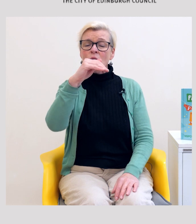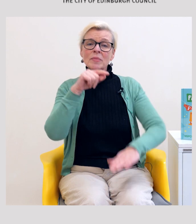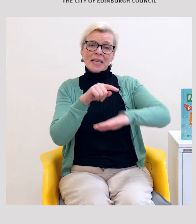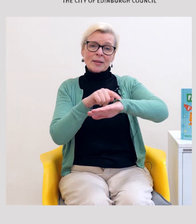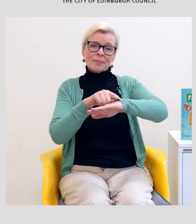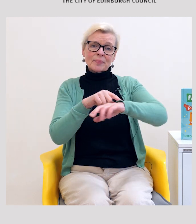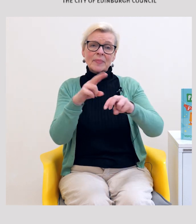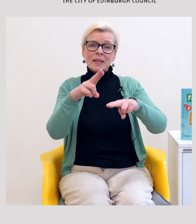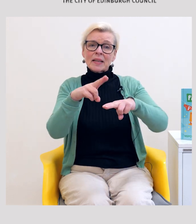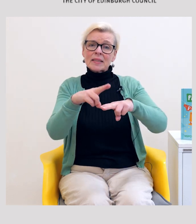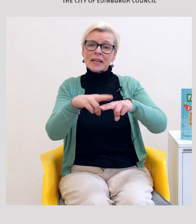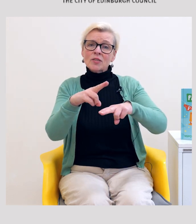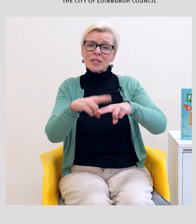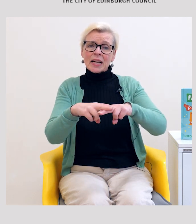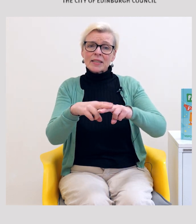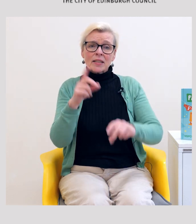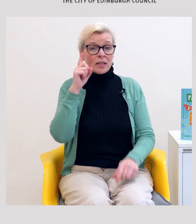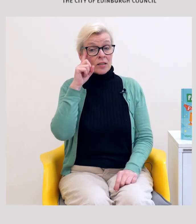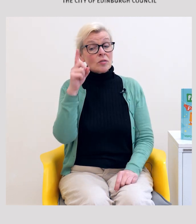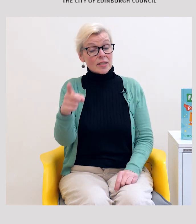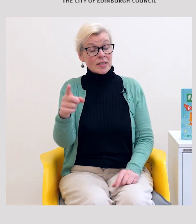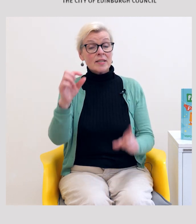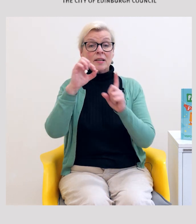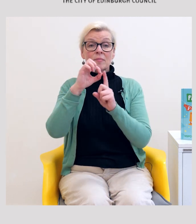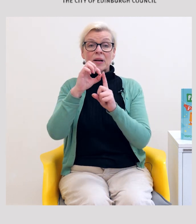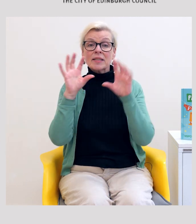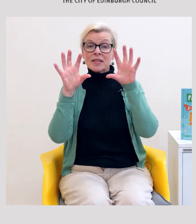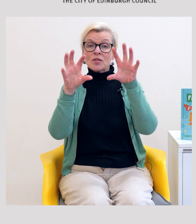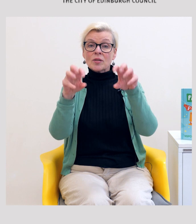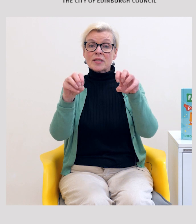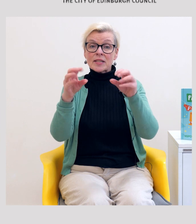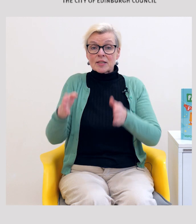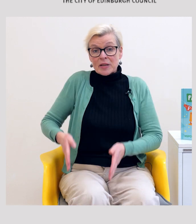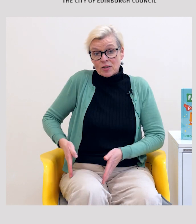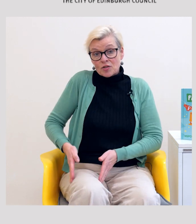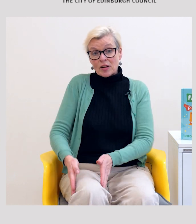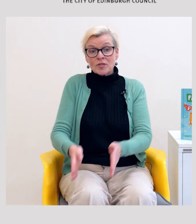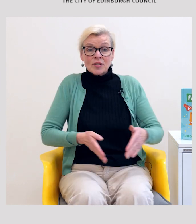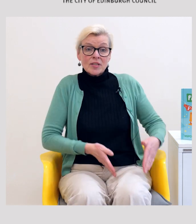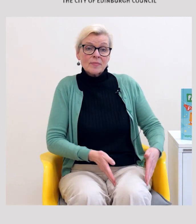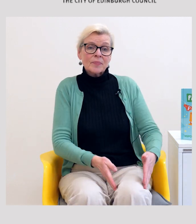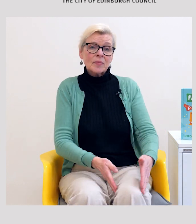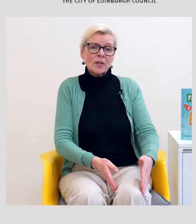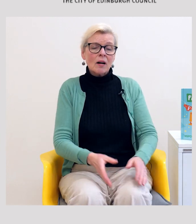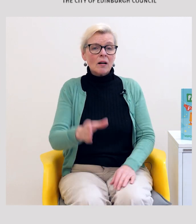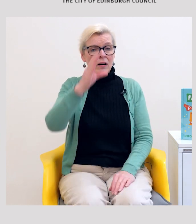At home time, Dino Dad notices Pantosaurus's spare